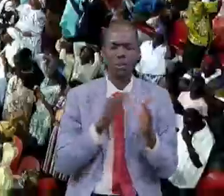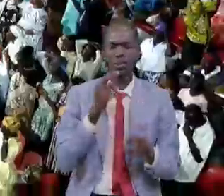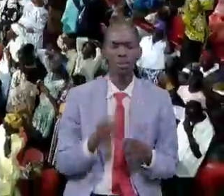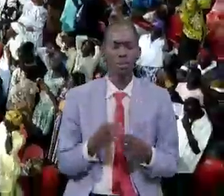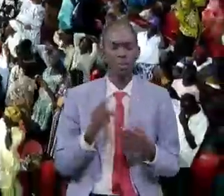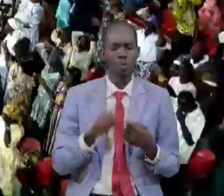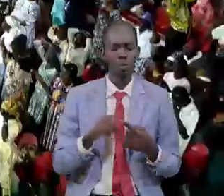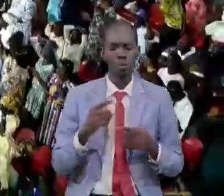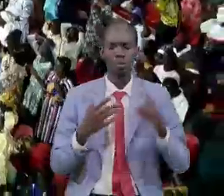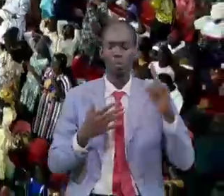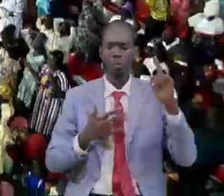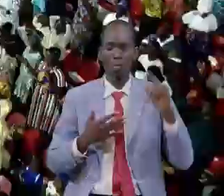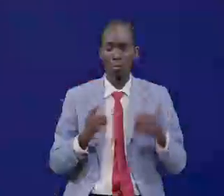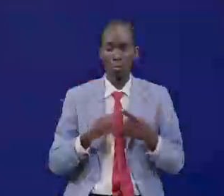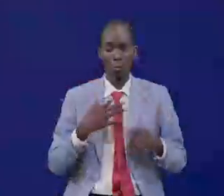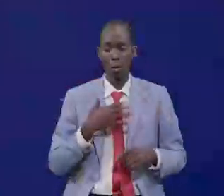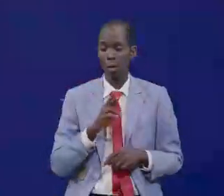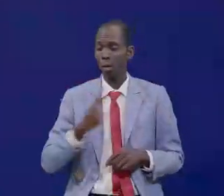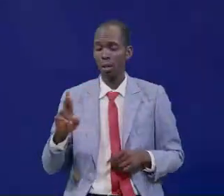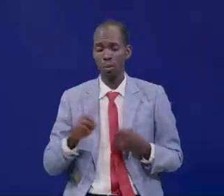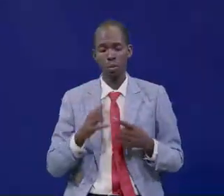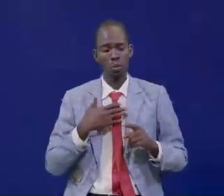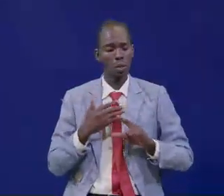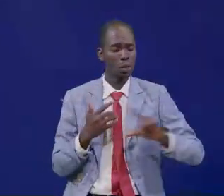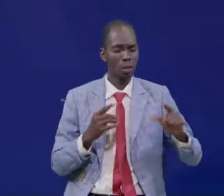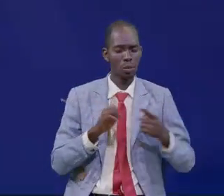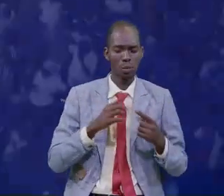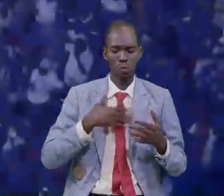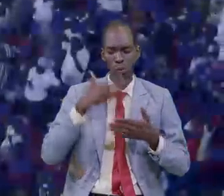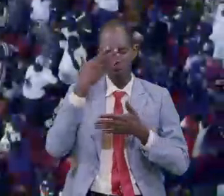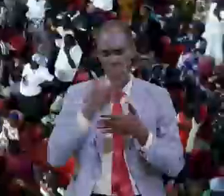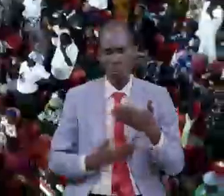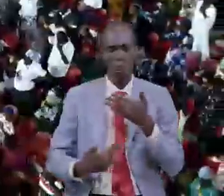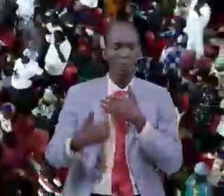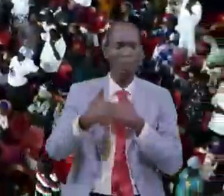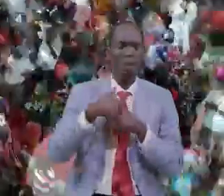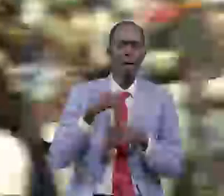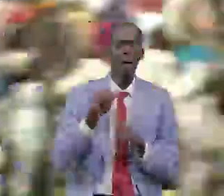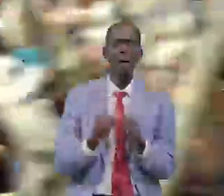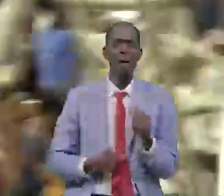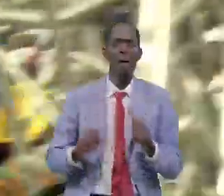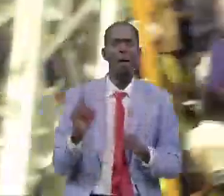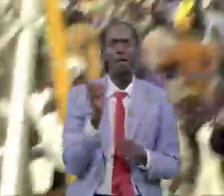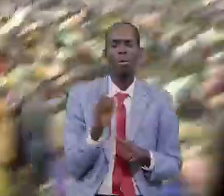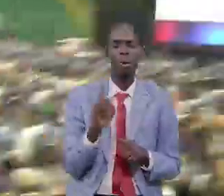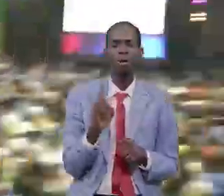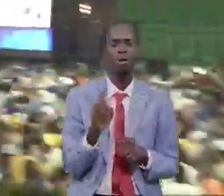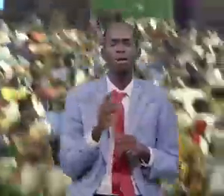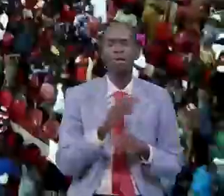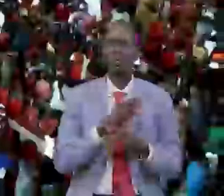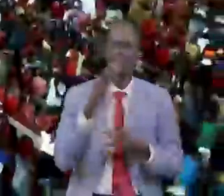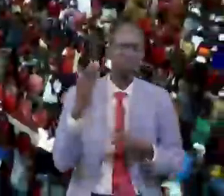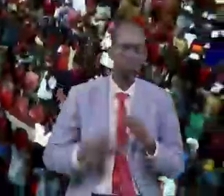my left, to the center, to the front, to the back. Everywhere, definite miracle